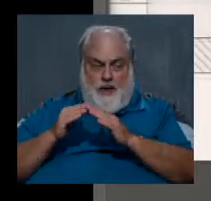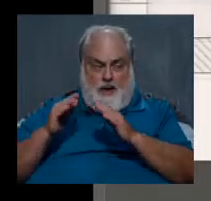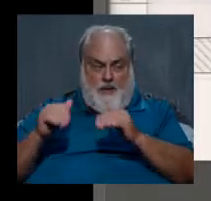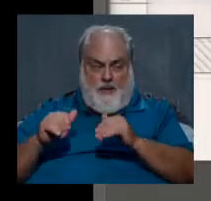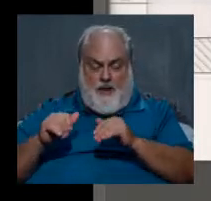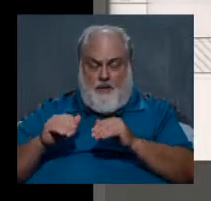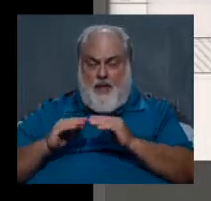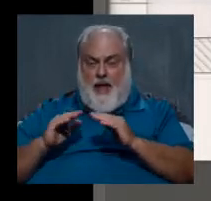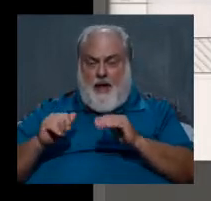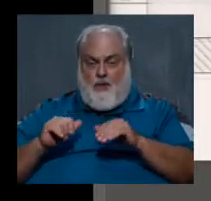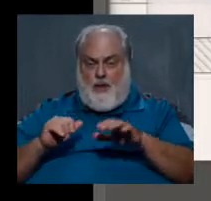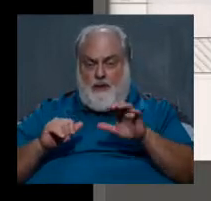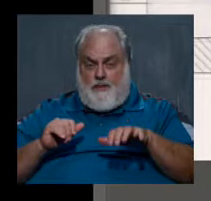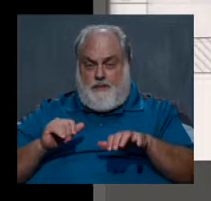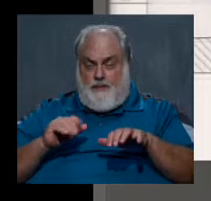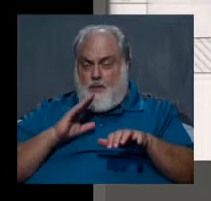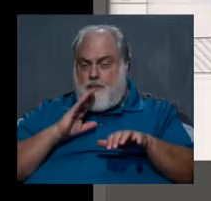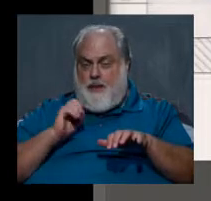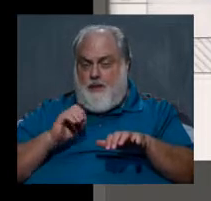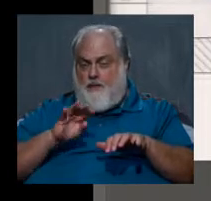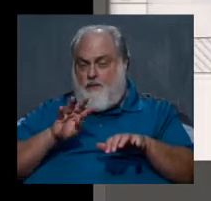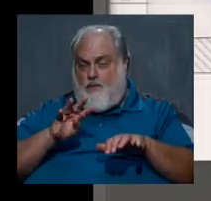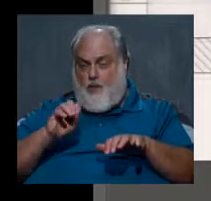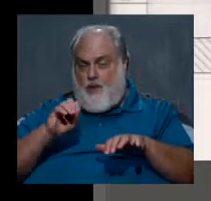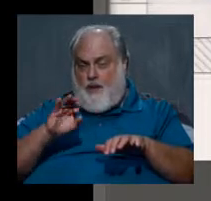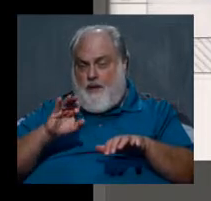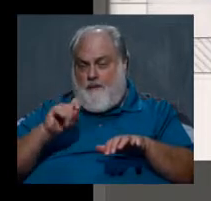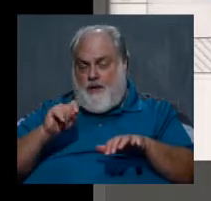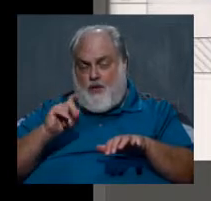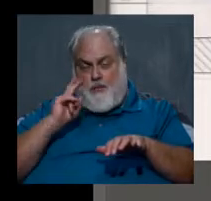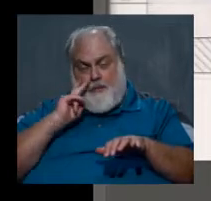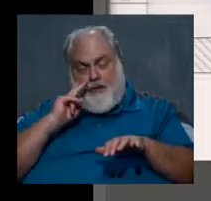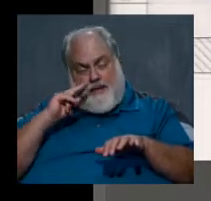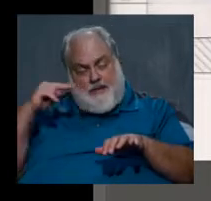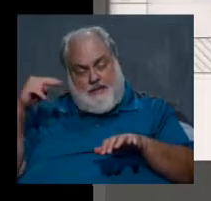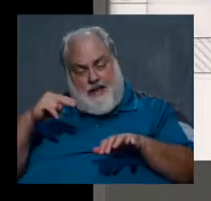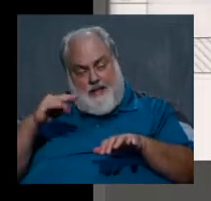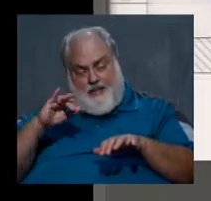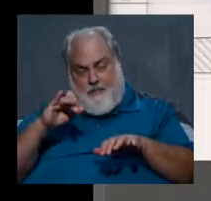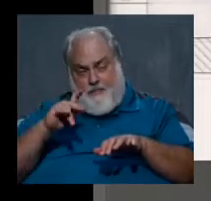would have to be approximately 40 feet tall to be able to see the